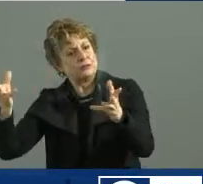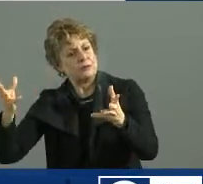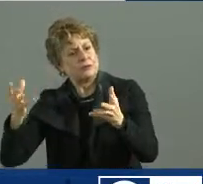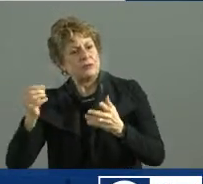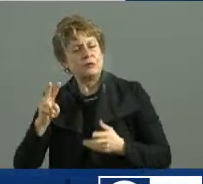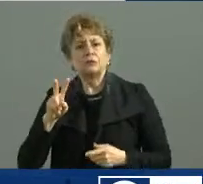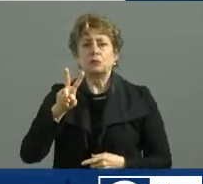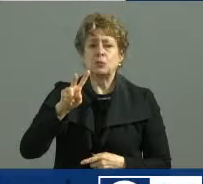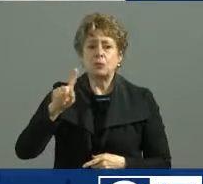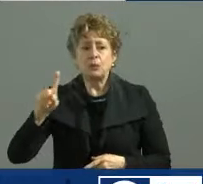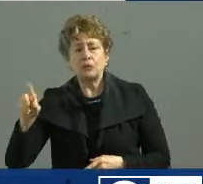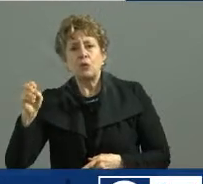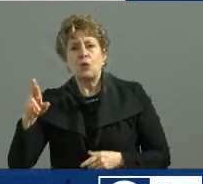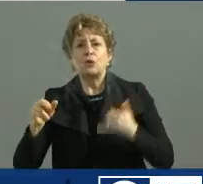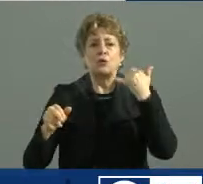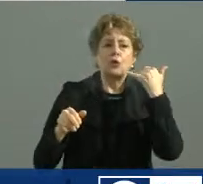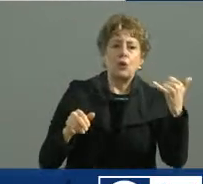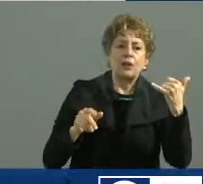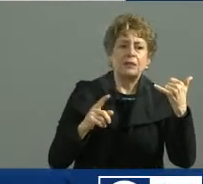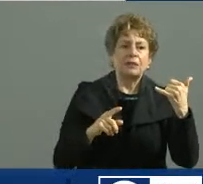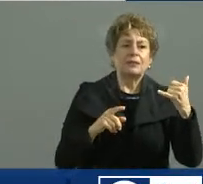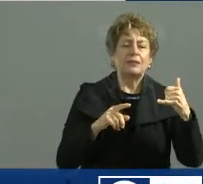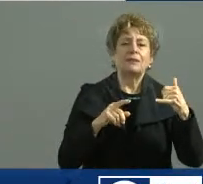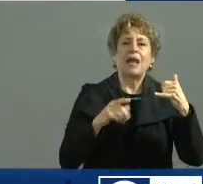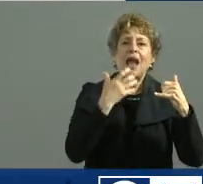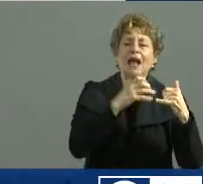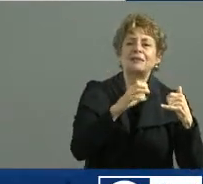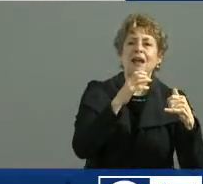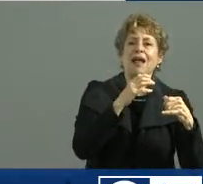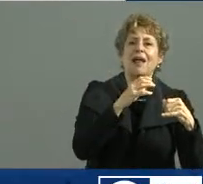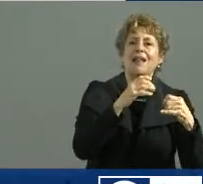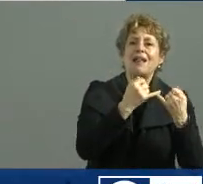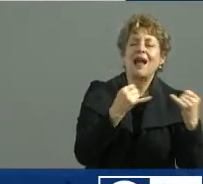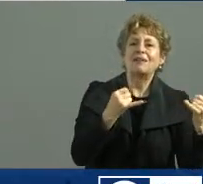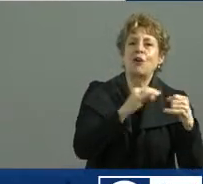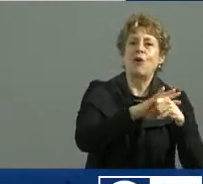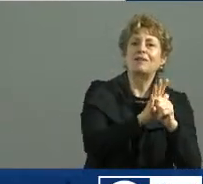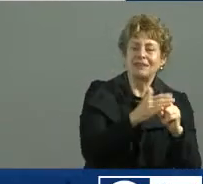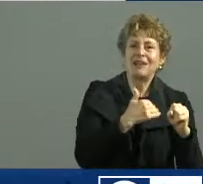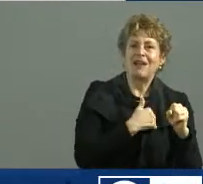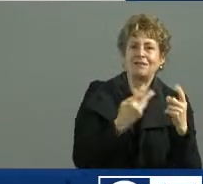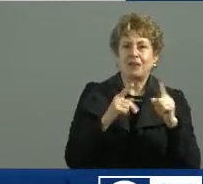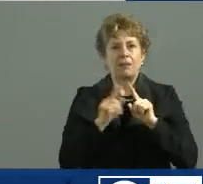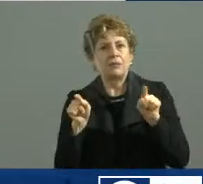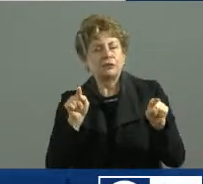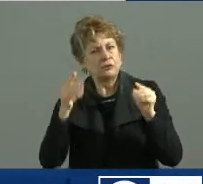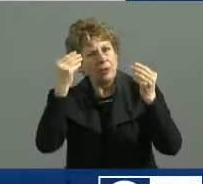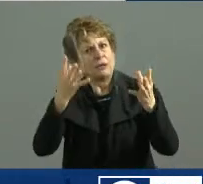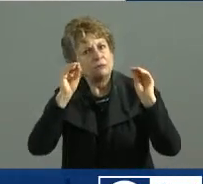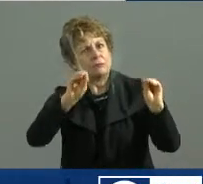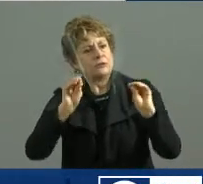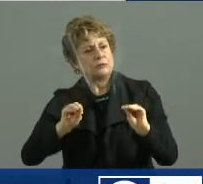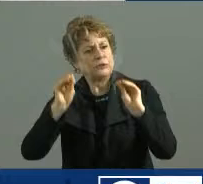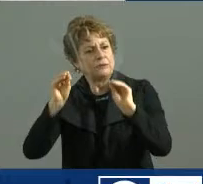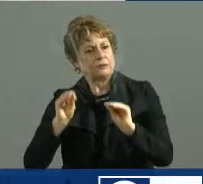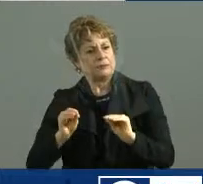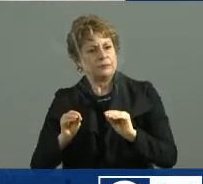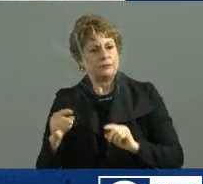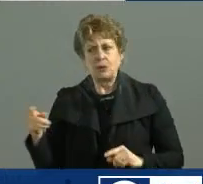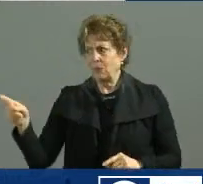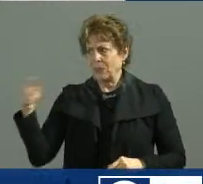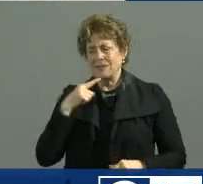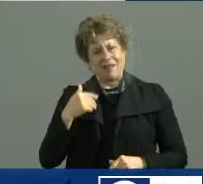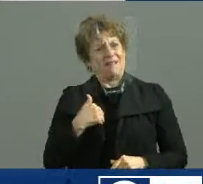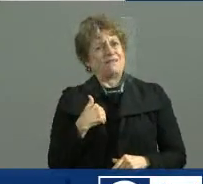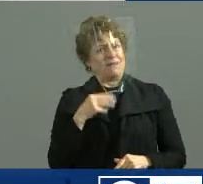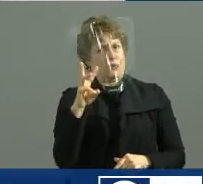call our COVID hotline number, which is on our website, and both, they will both route you to the people that can